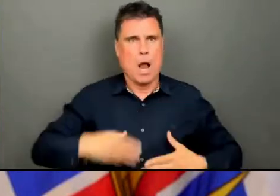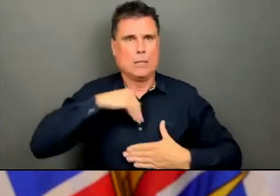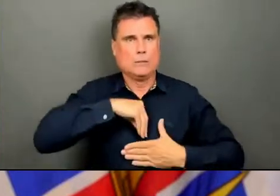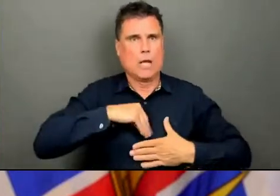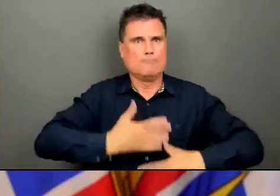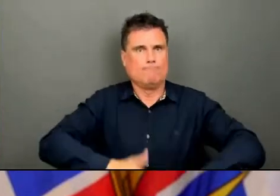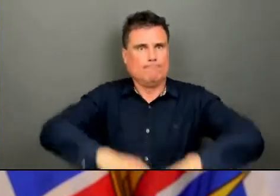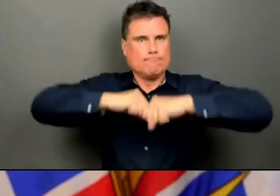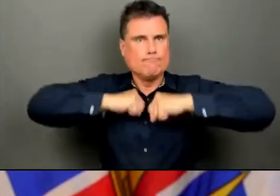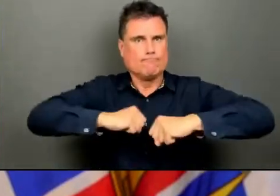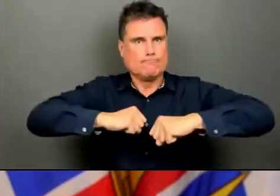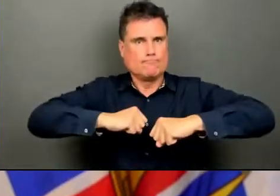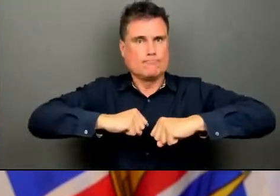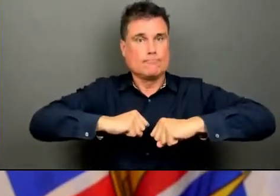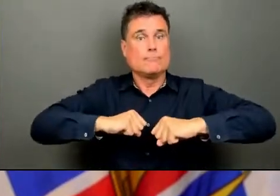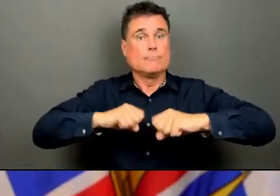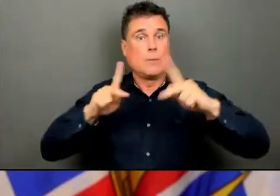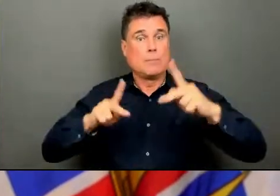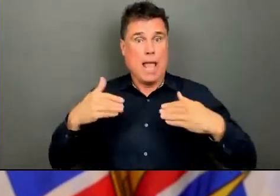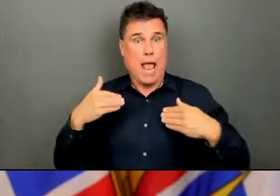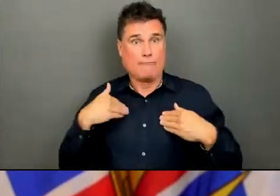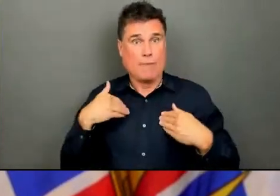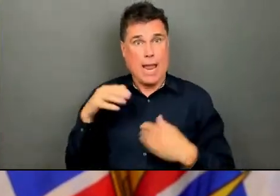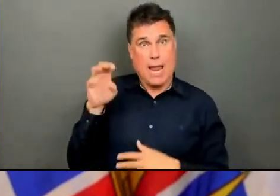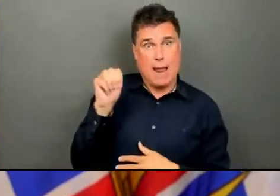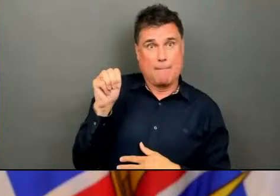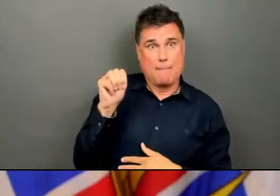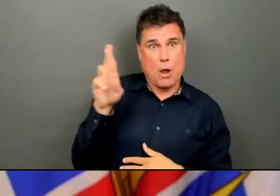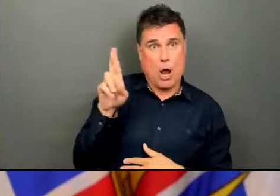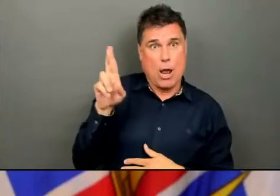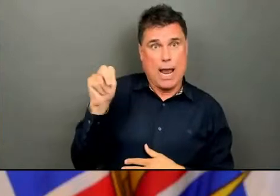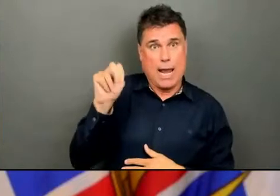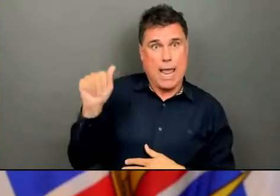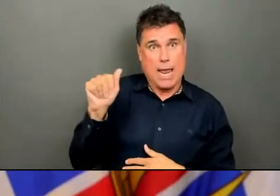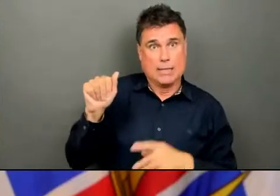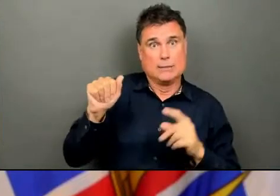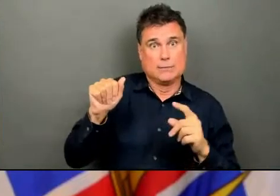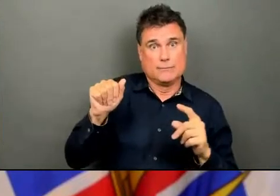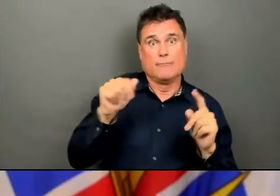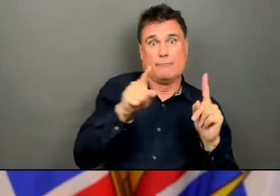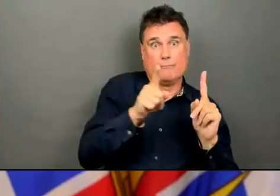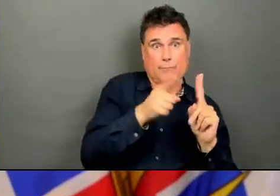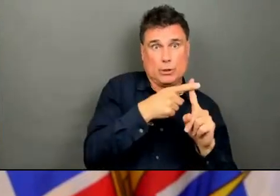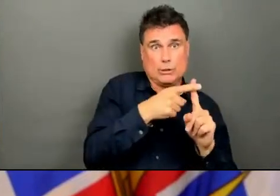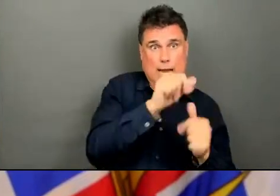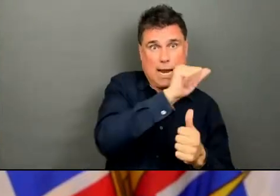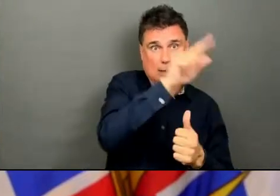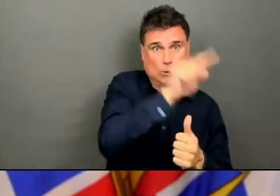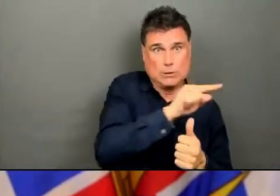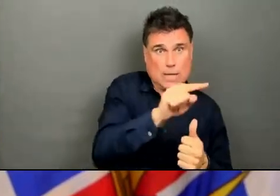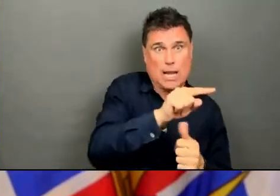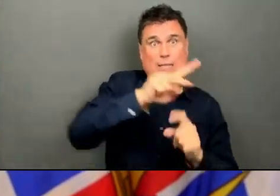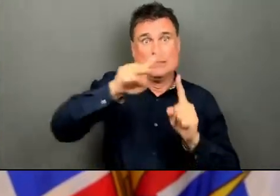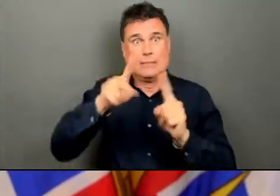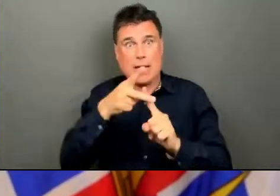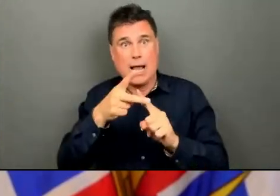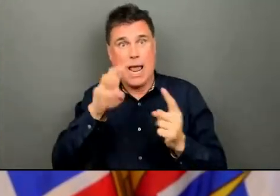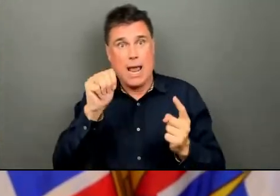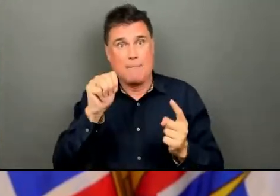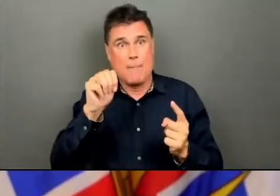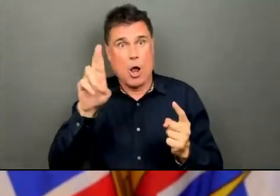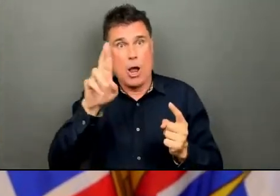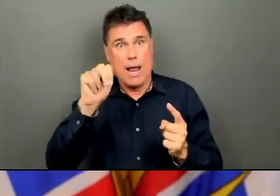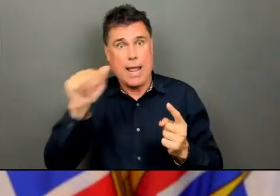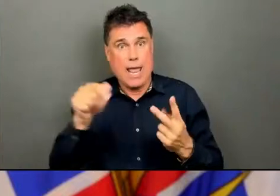an mRNA vaccine after a dose of AstraZeneca had good or better immune markers